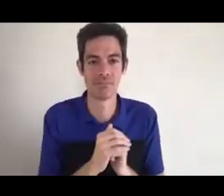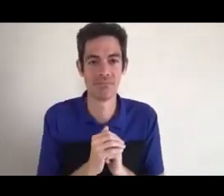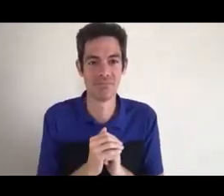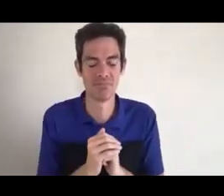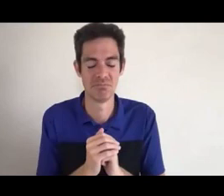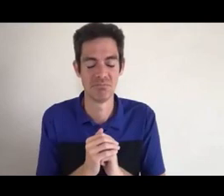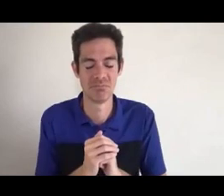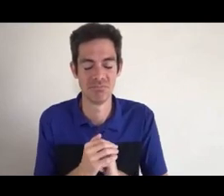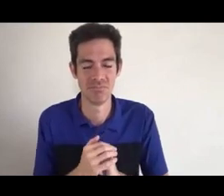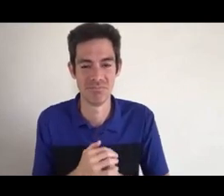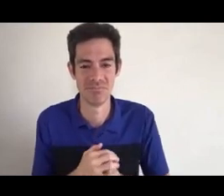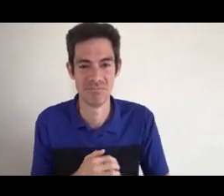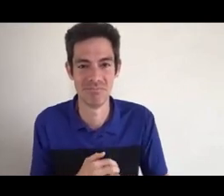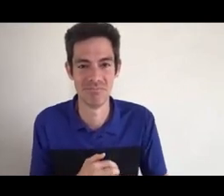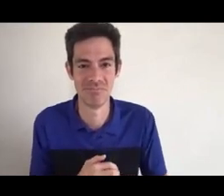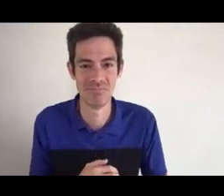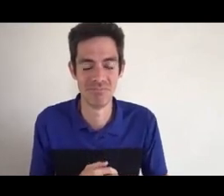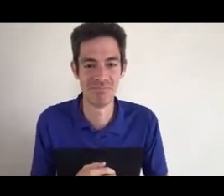Interpreter switch.